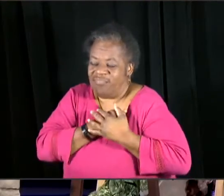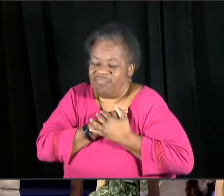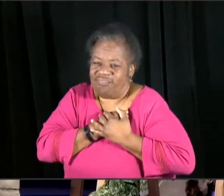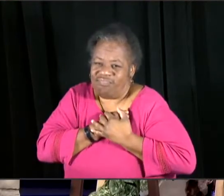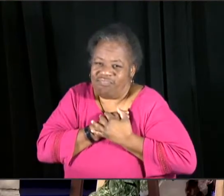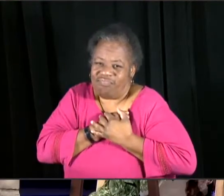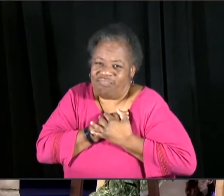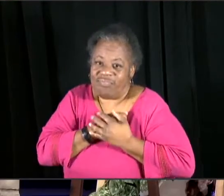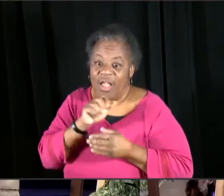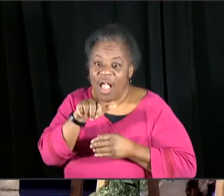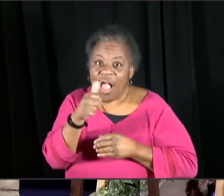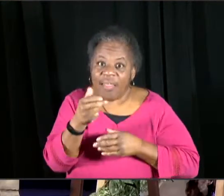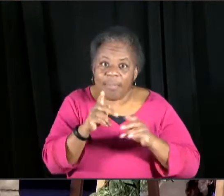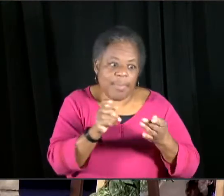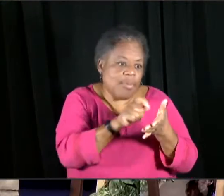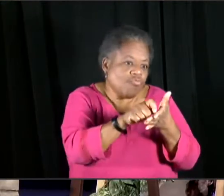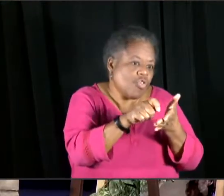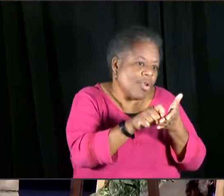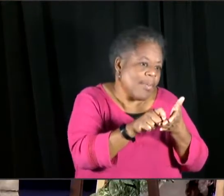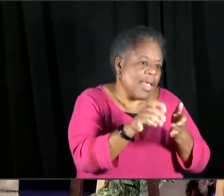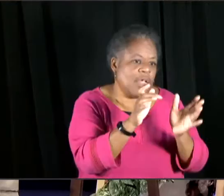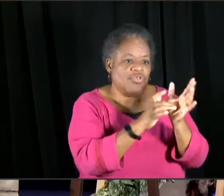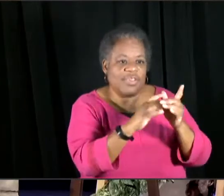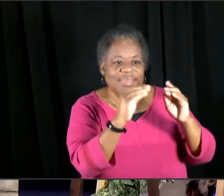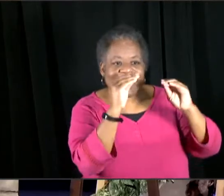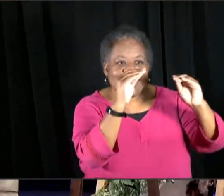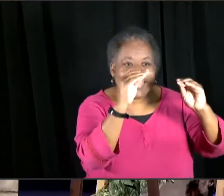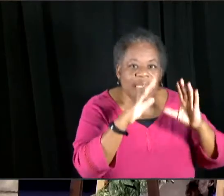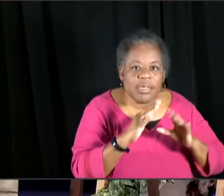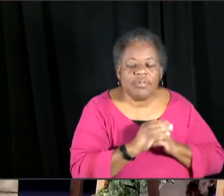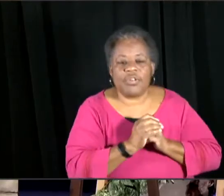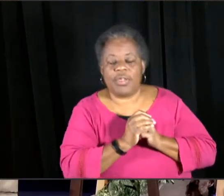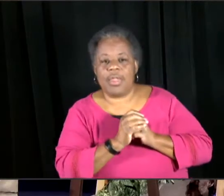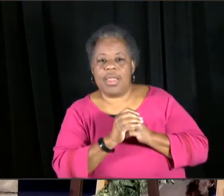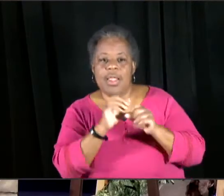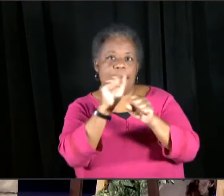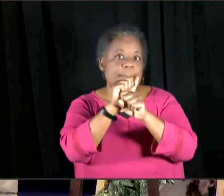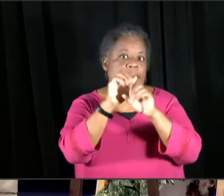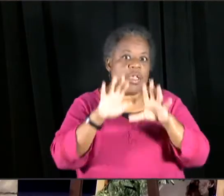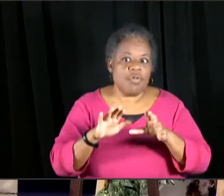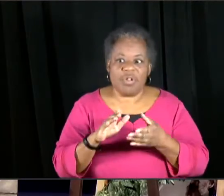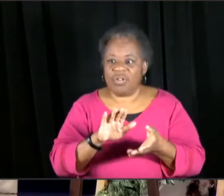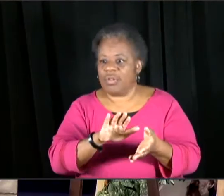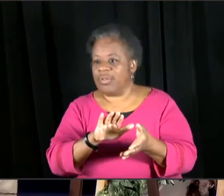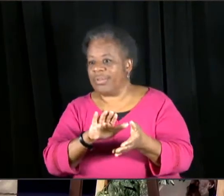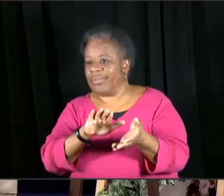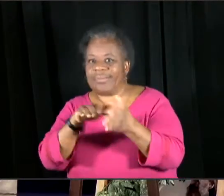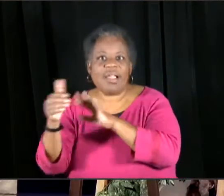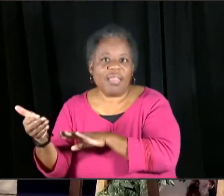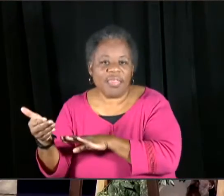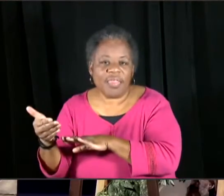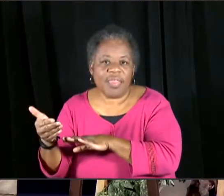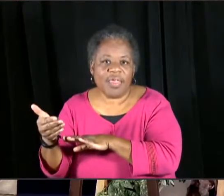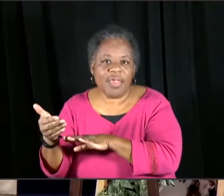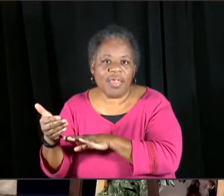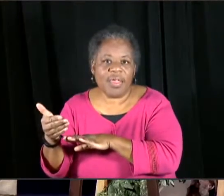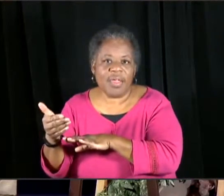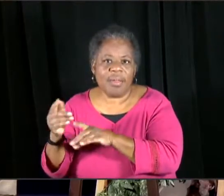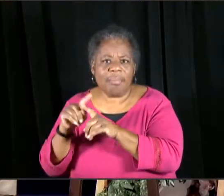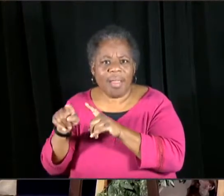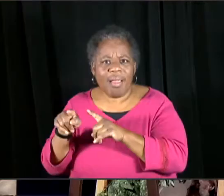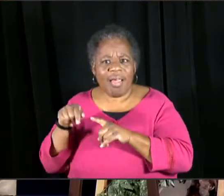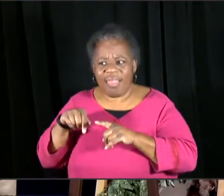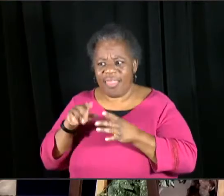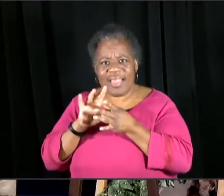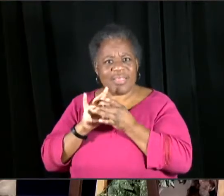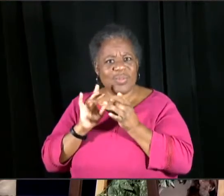Other people have written about Jesus' teaching and miracles and death. But isn't this a story